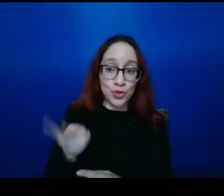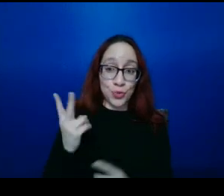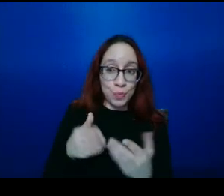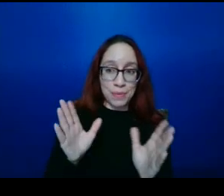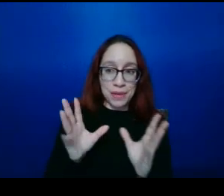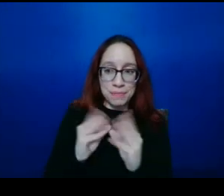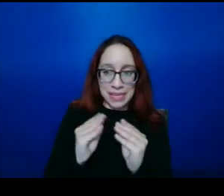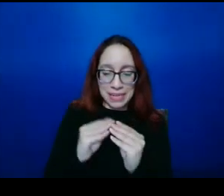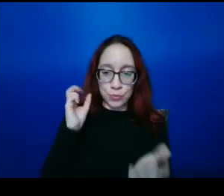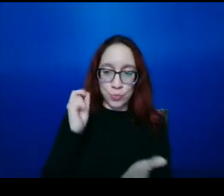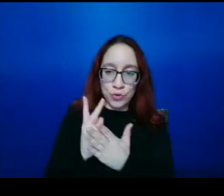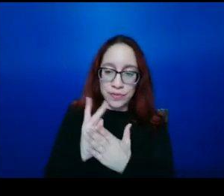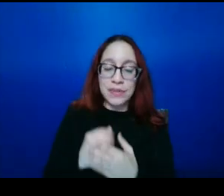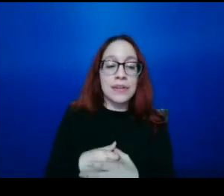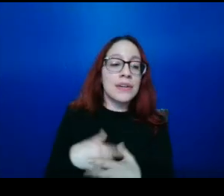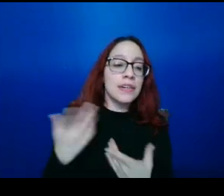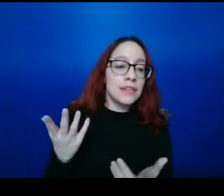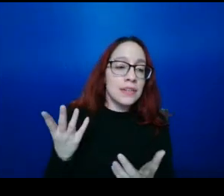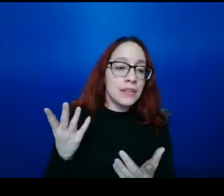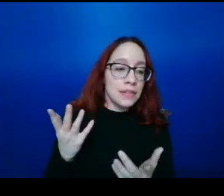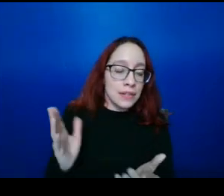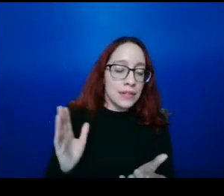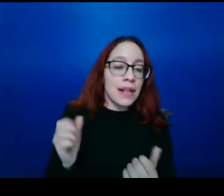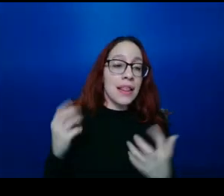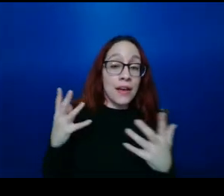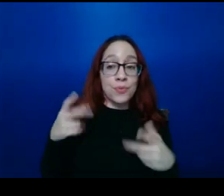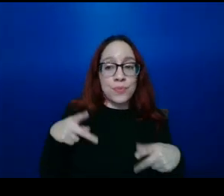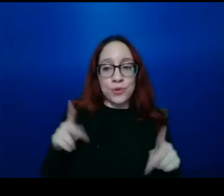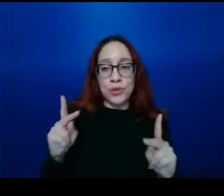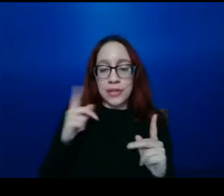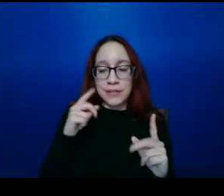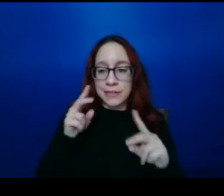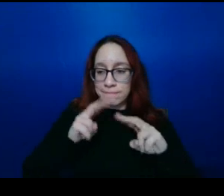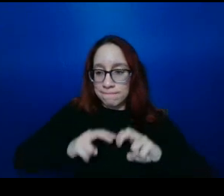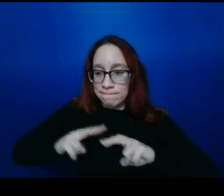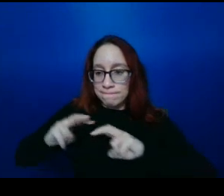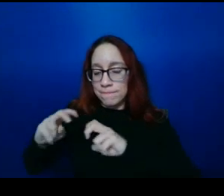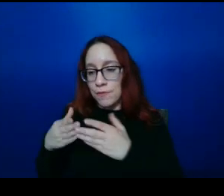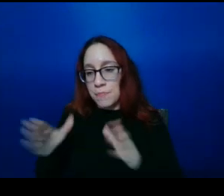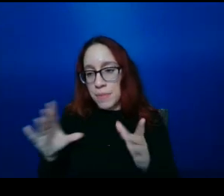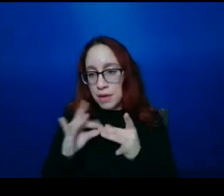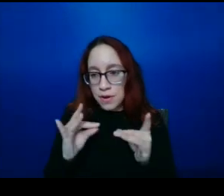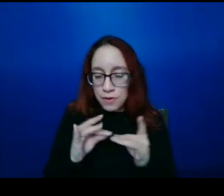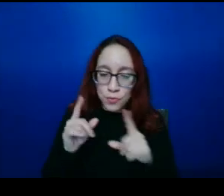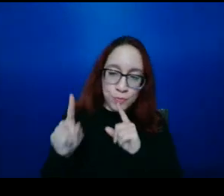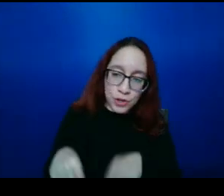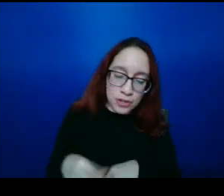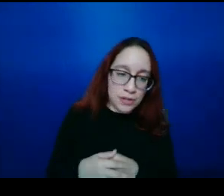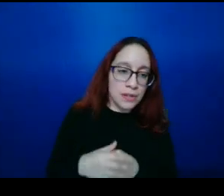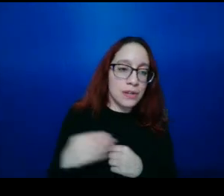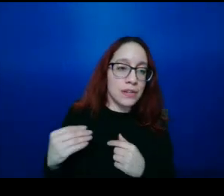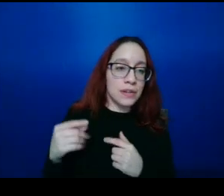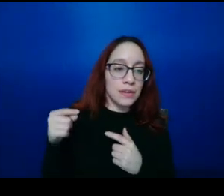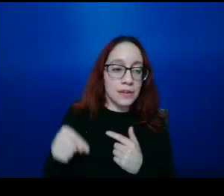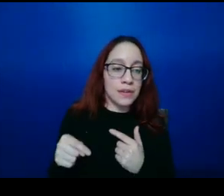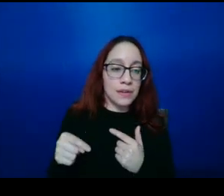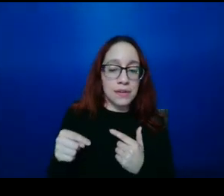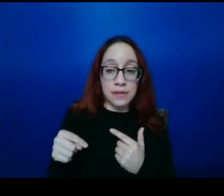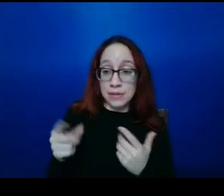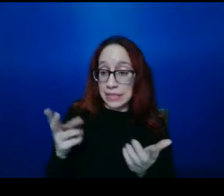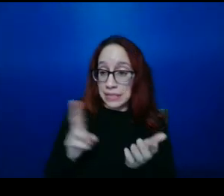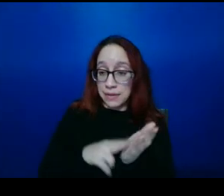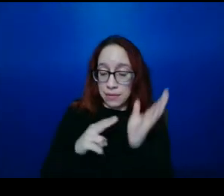approve the development agreement. So there is a lot of opportunity for examination, for public comment, for response. So this signing